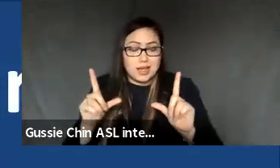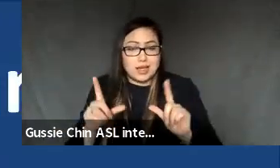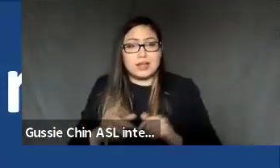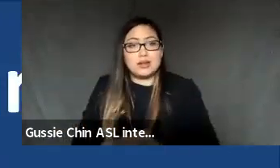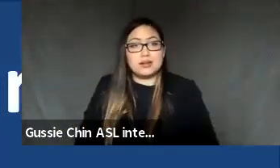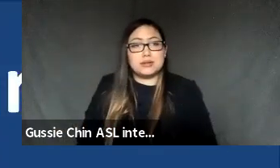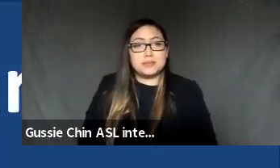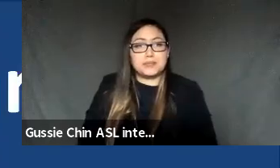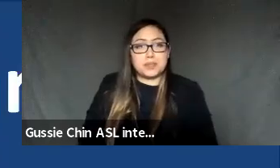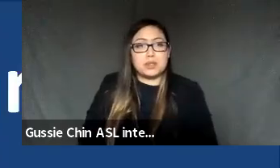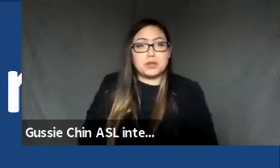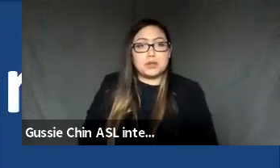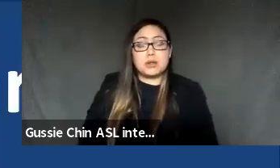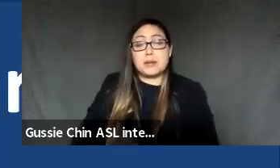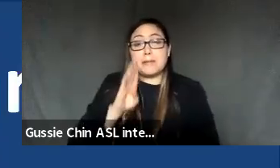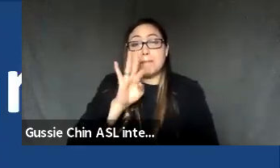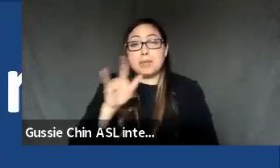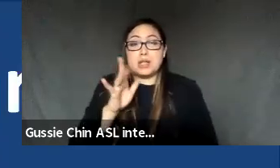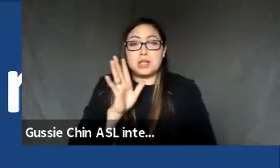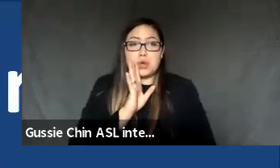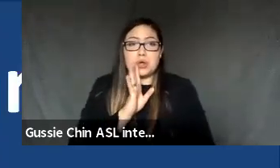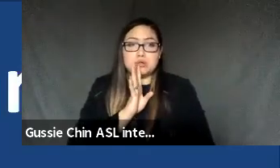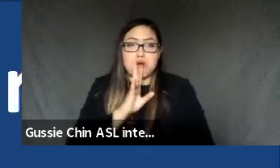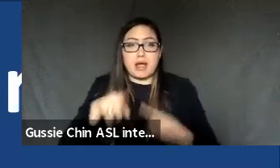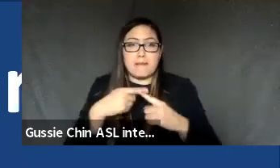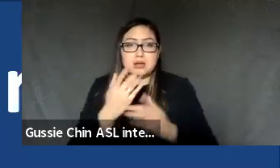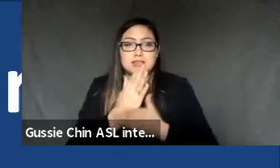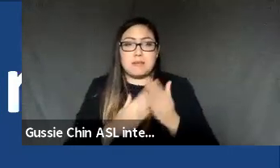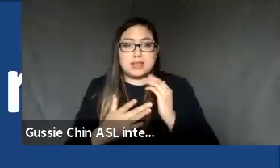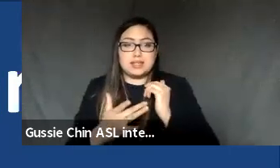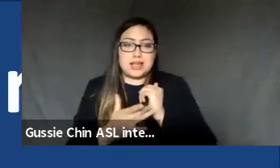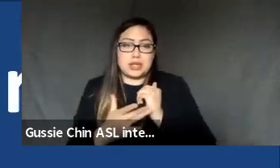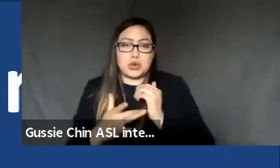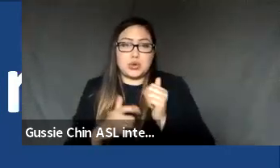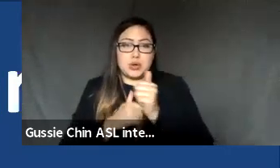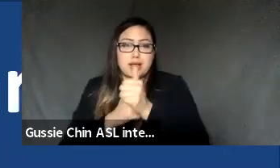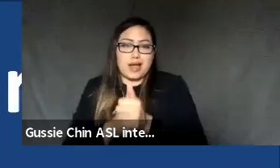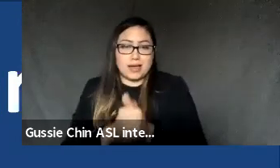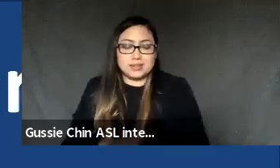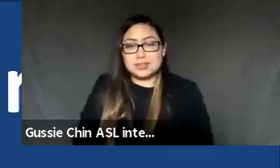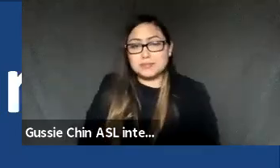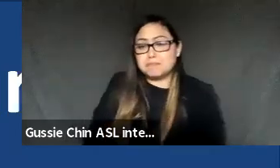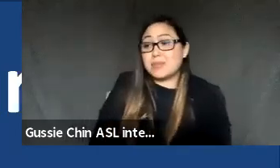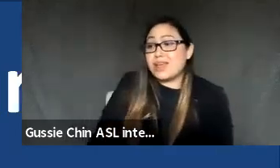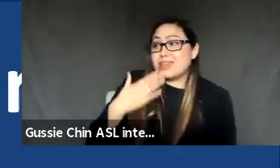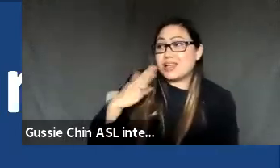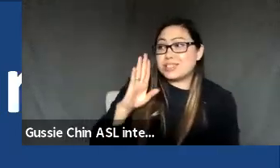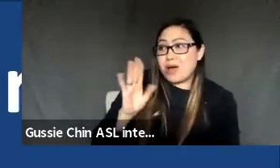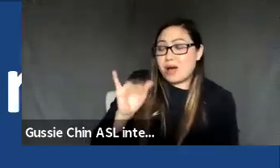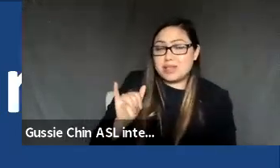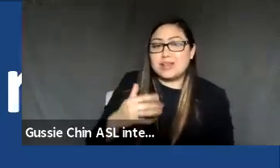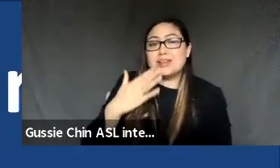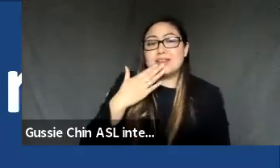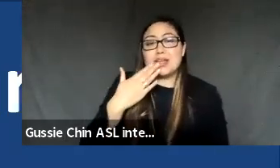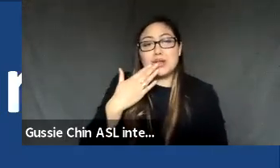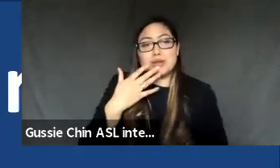go over, Bill is going to go over some of the technical guides and closing statements. Bill? Yeah, thanks so much, Bobby. And thank you so much